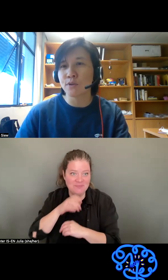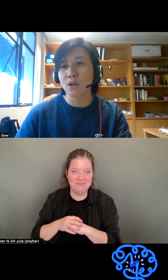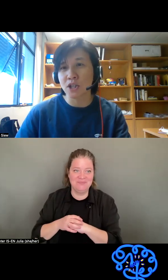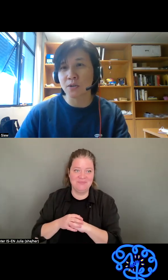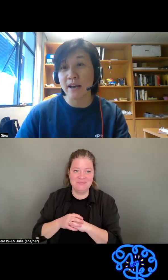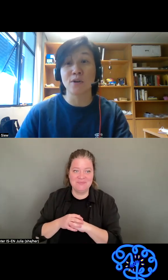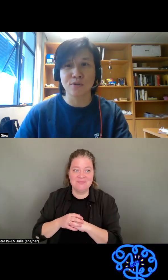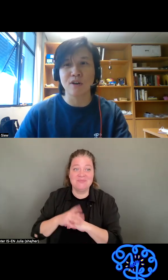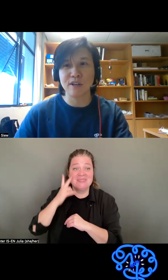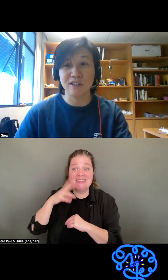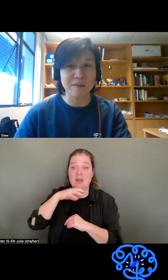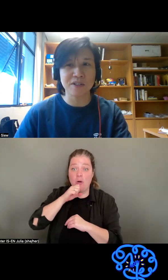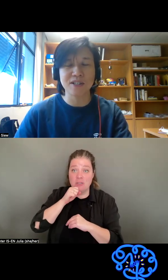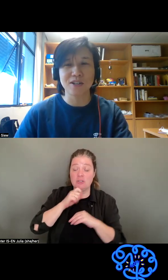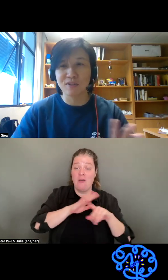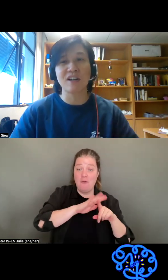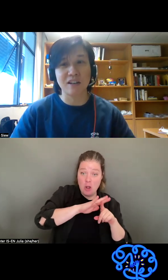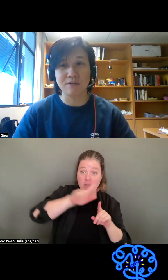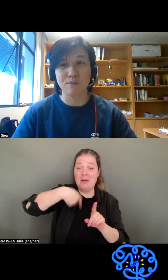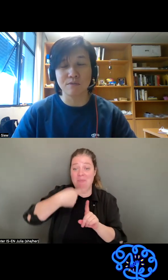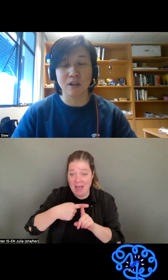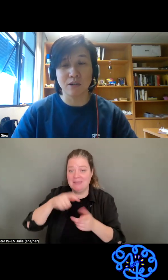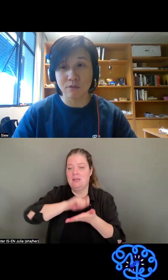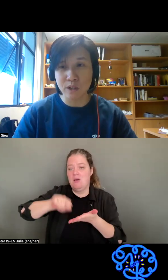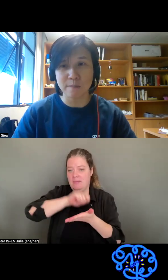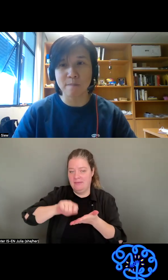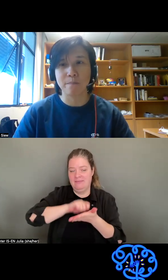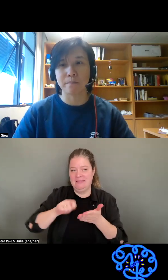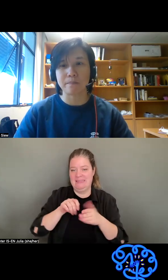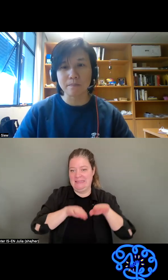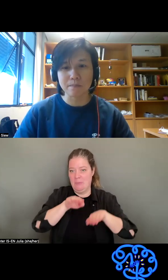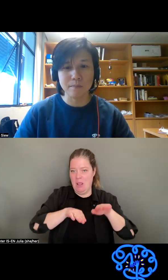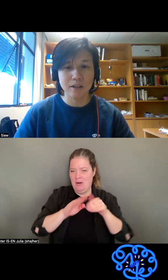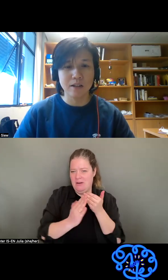both phonological and orthographic neighbors of the target uh, word.